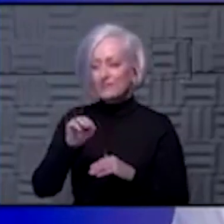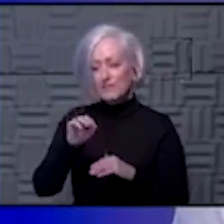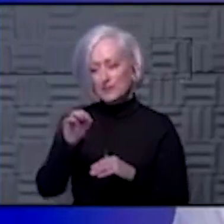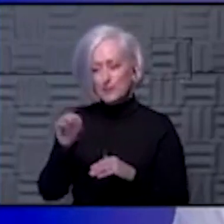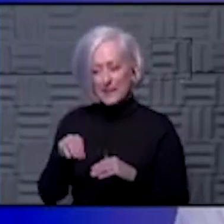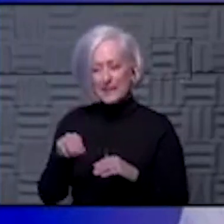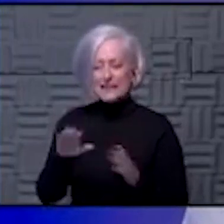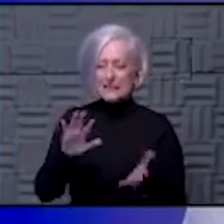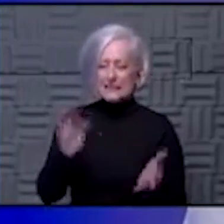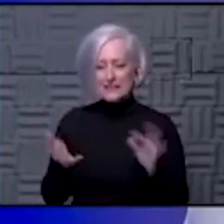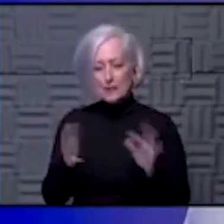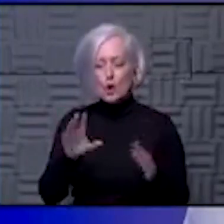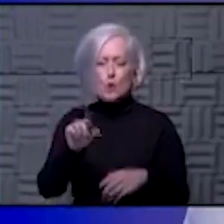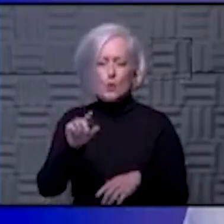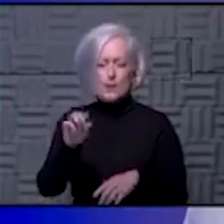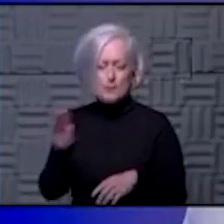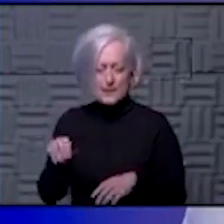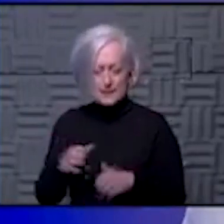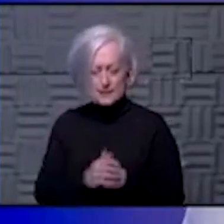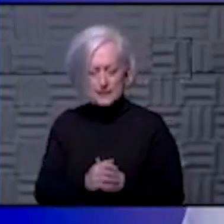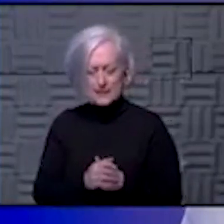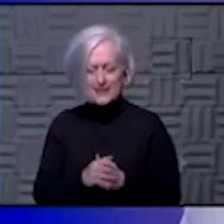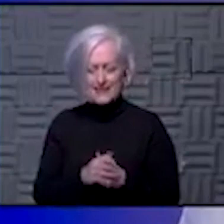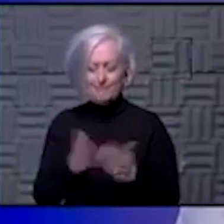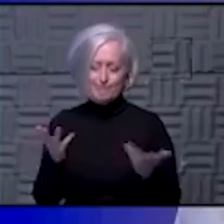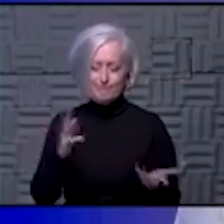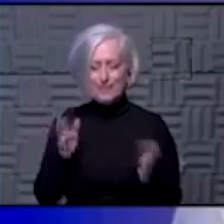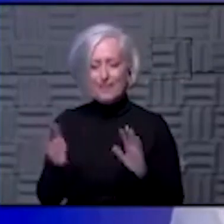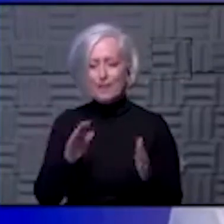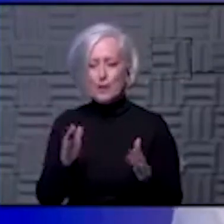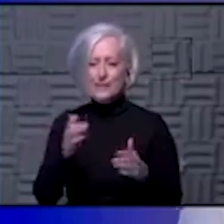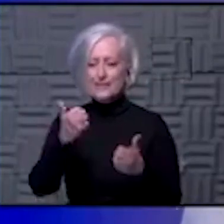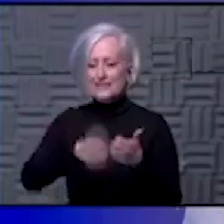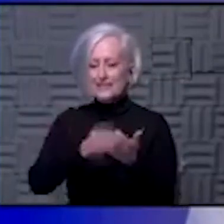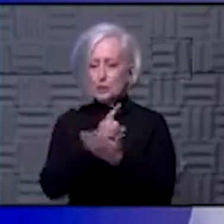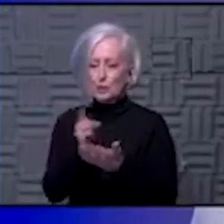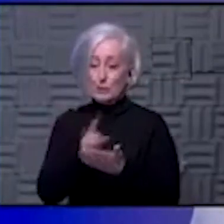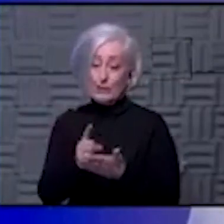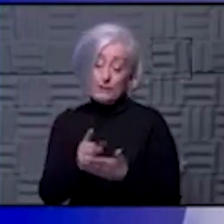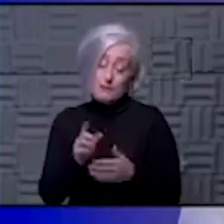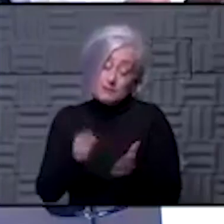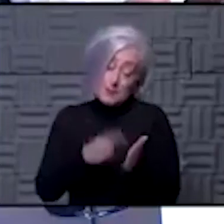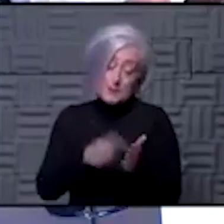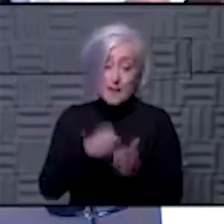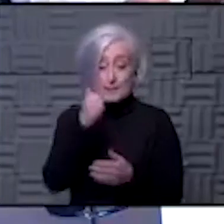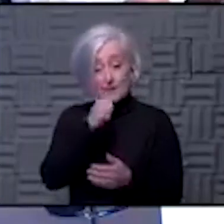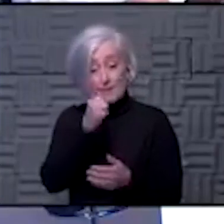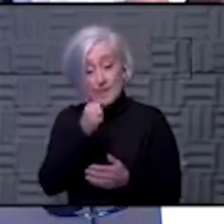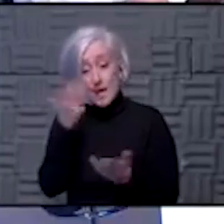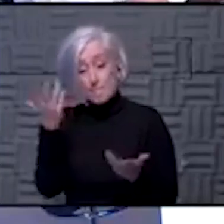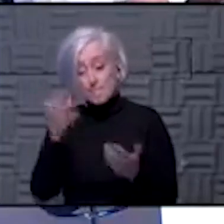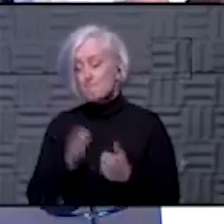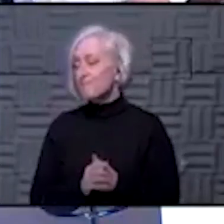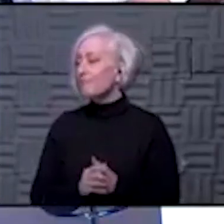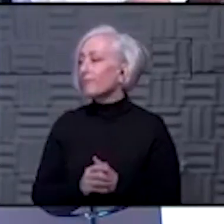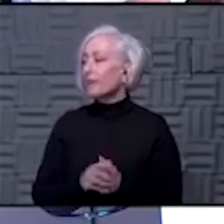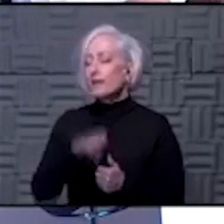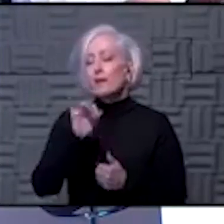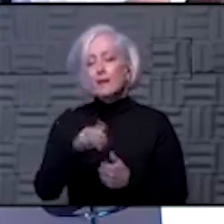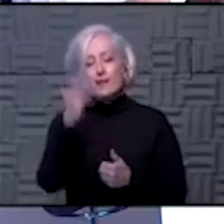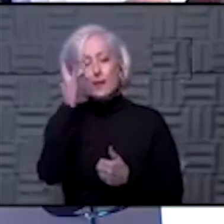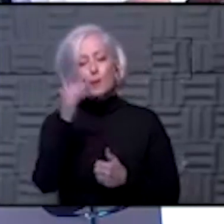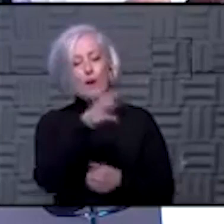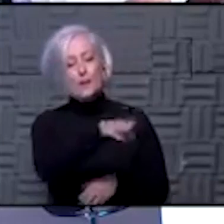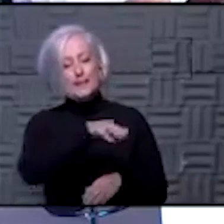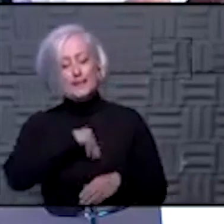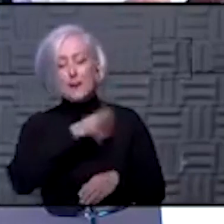it fluctuates. You know, from week to week or almost day to day. But I also think that's partly taking some of these patients from outlying hospitals,